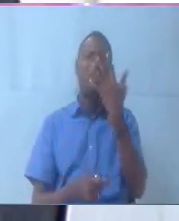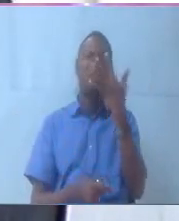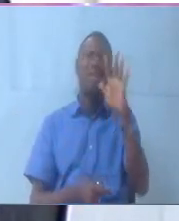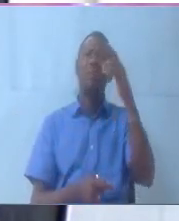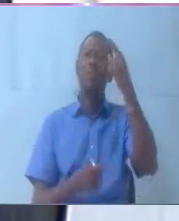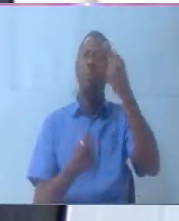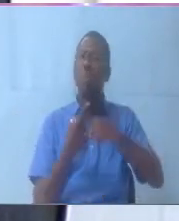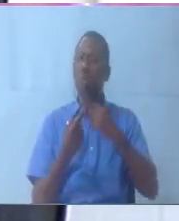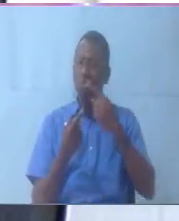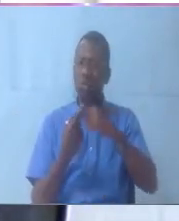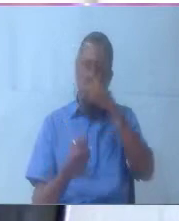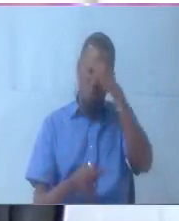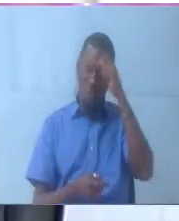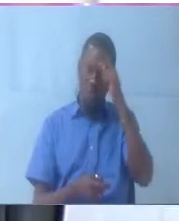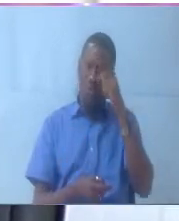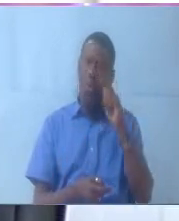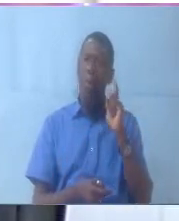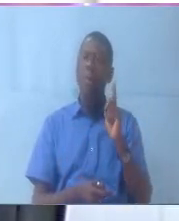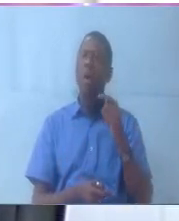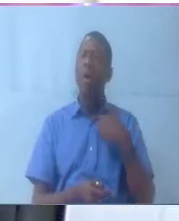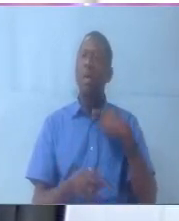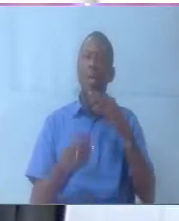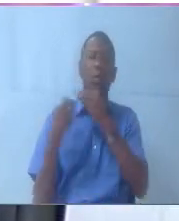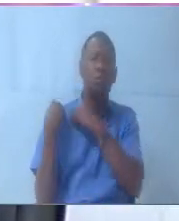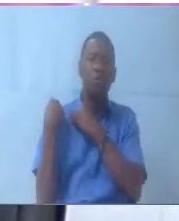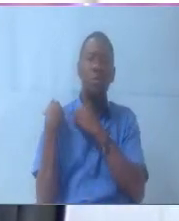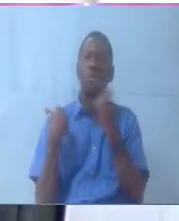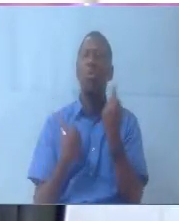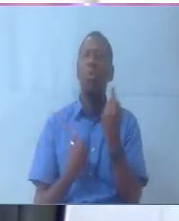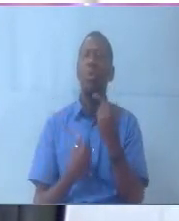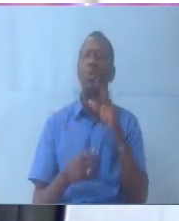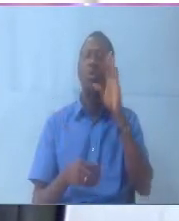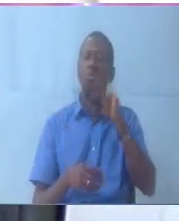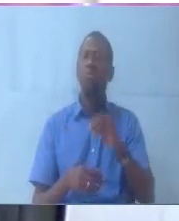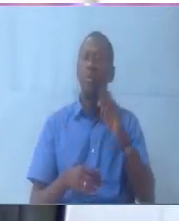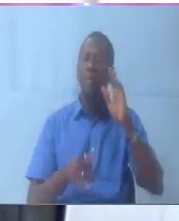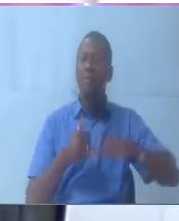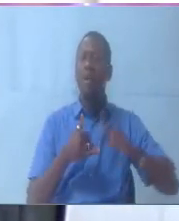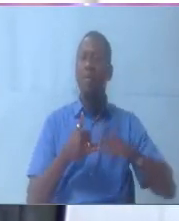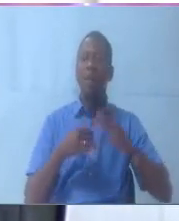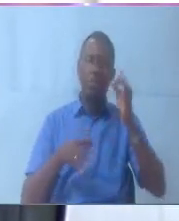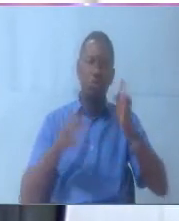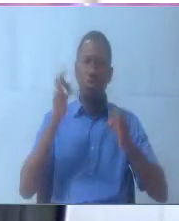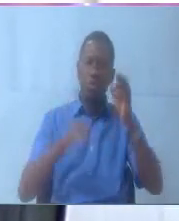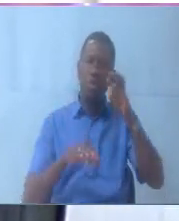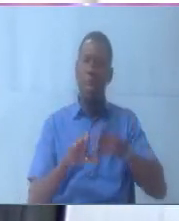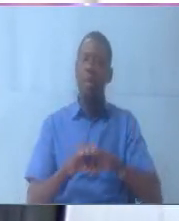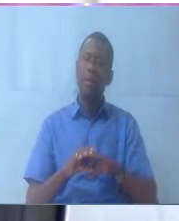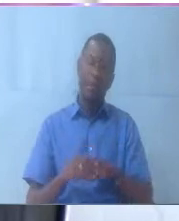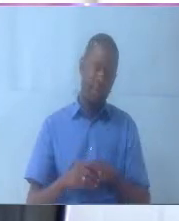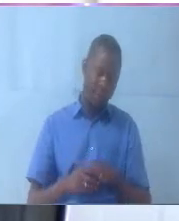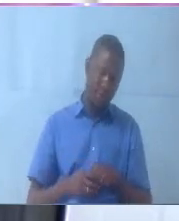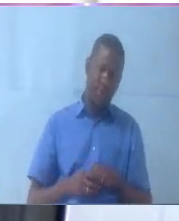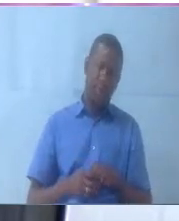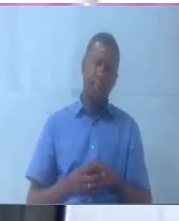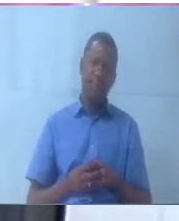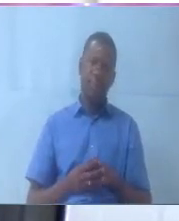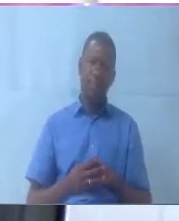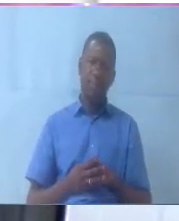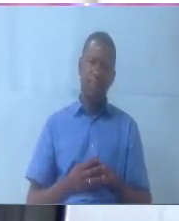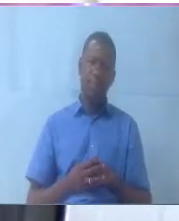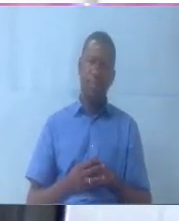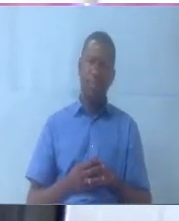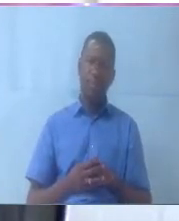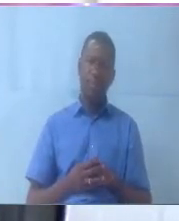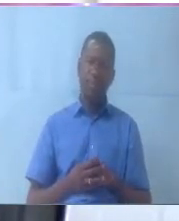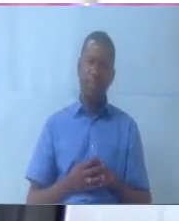judgments. Ntena ta konga fonu nyame ngakari tanne kije adu ngakiti jamal le taralari nje menu be dending. Bitu o wuche o kono ngana kato dango